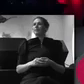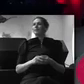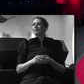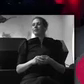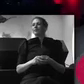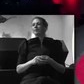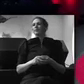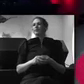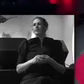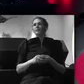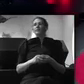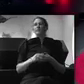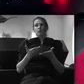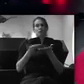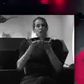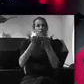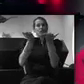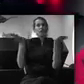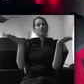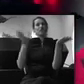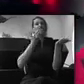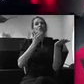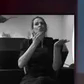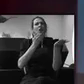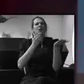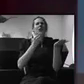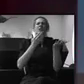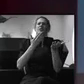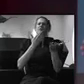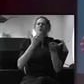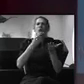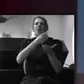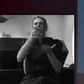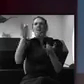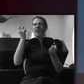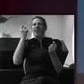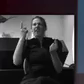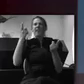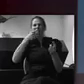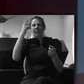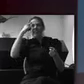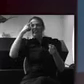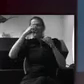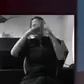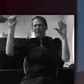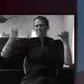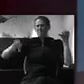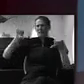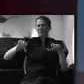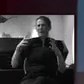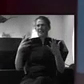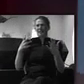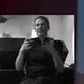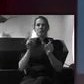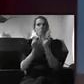sugars. Most of people think of sugar, of the bad sugars. The word sugars is quite confusing. When we